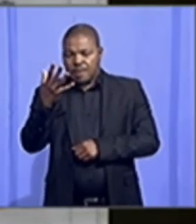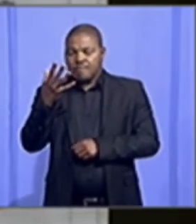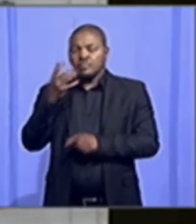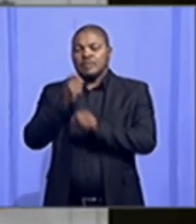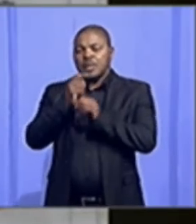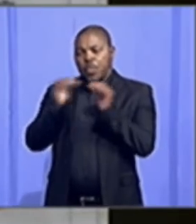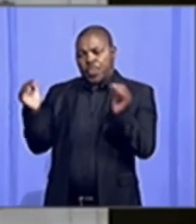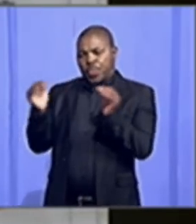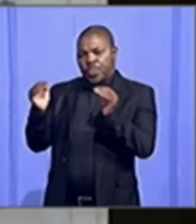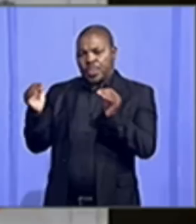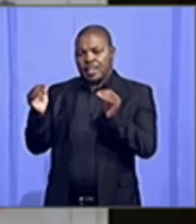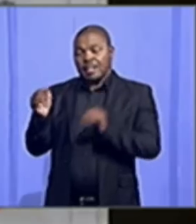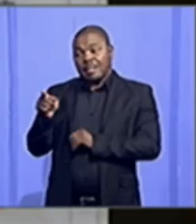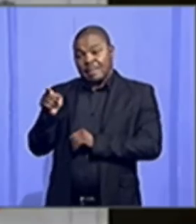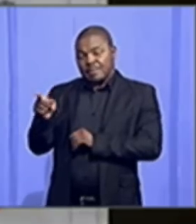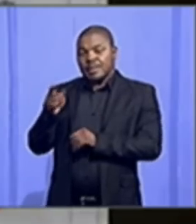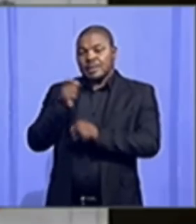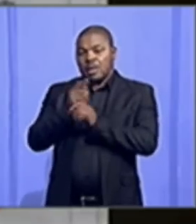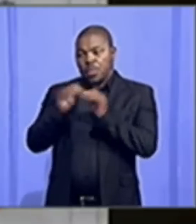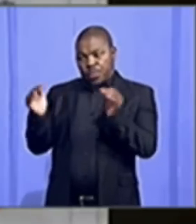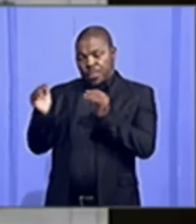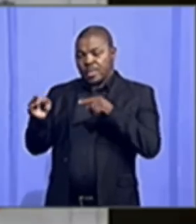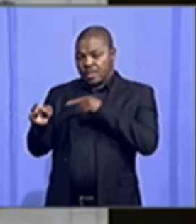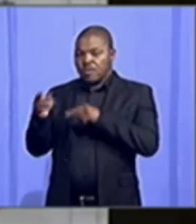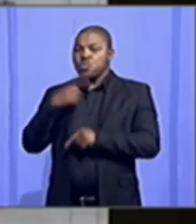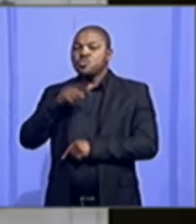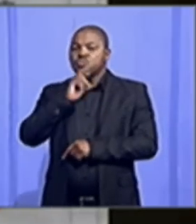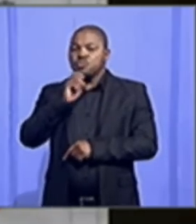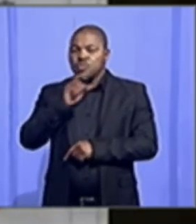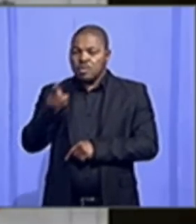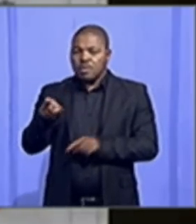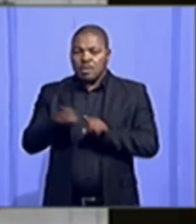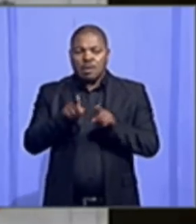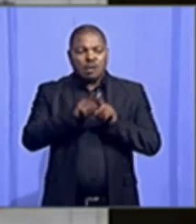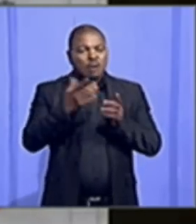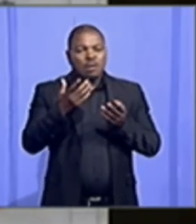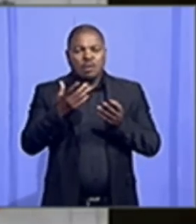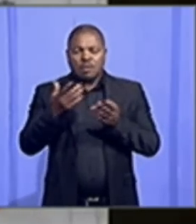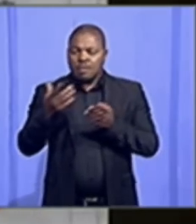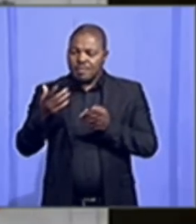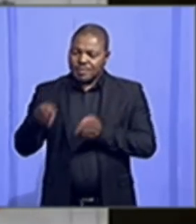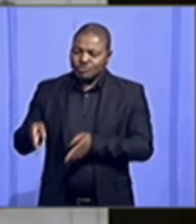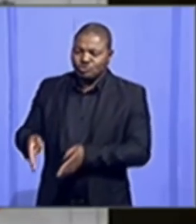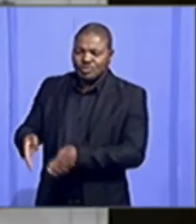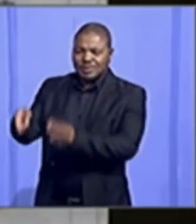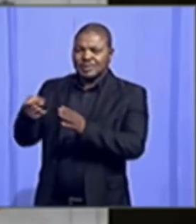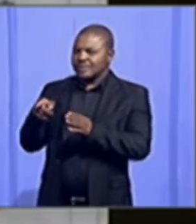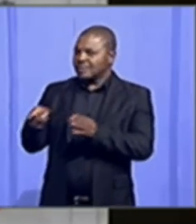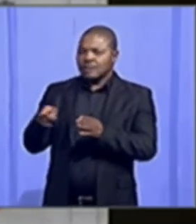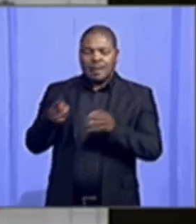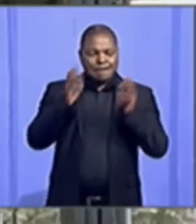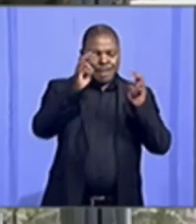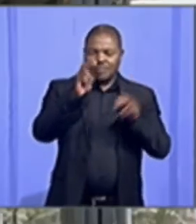taxis. The mini taxis that we are using is our streets are designed in such a way that the buses cannot